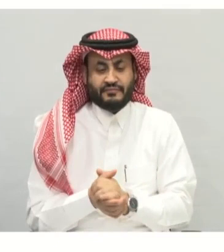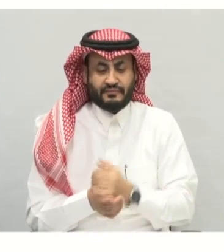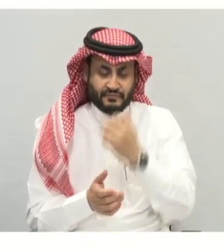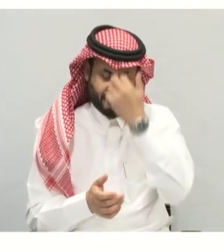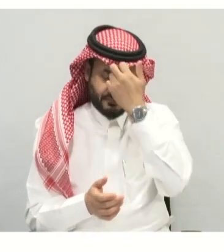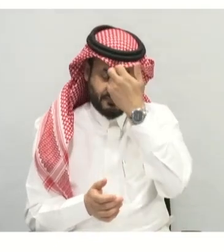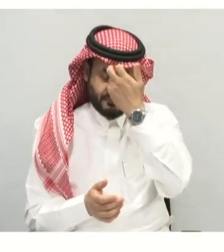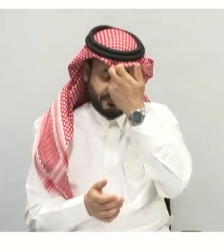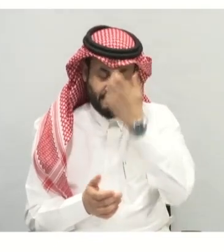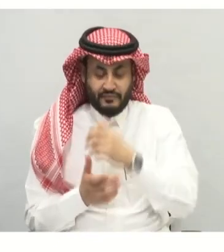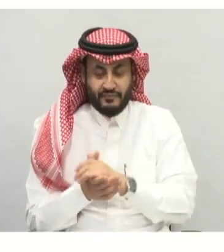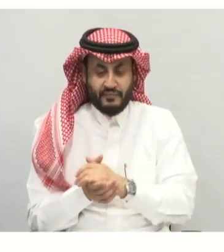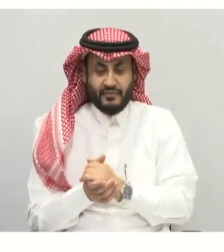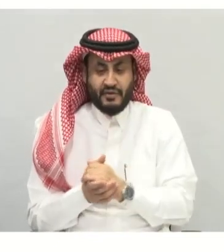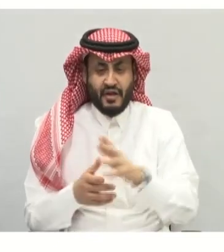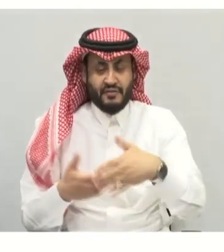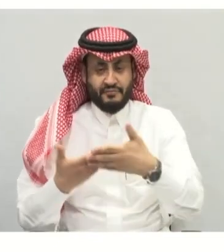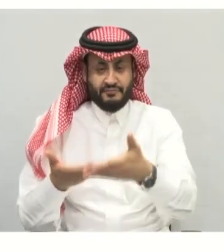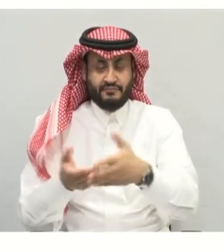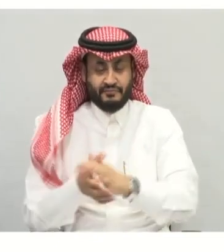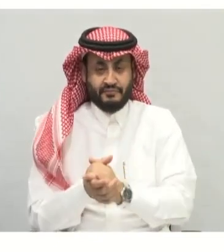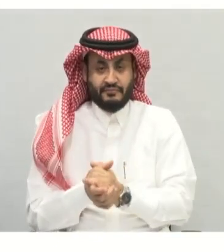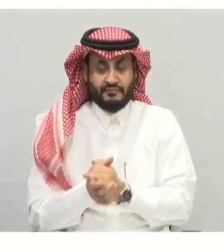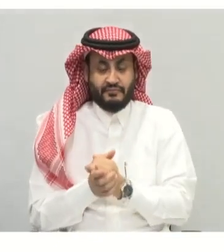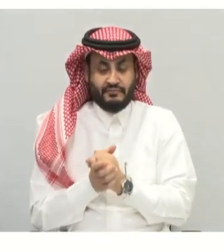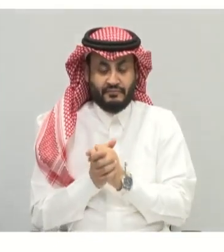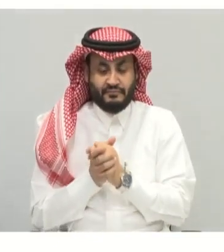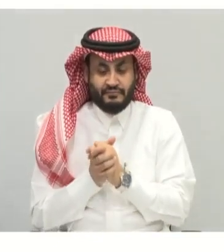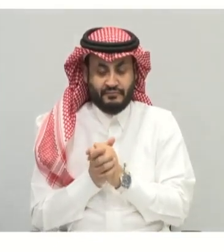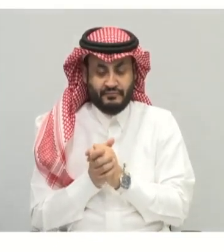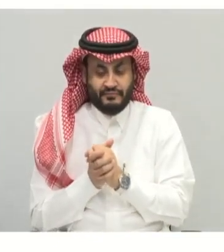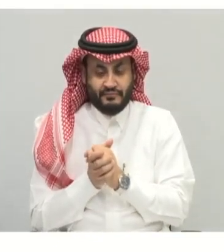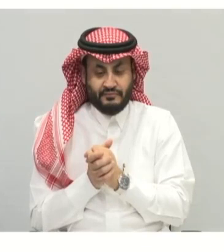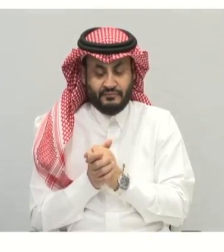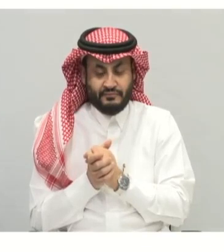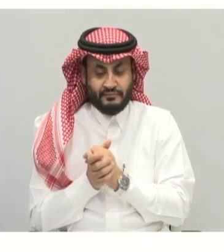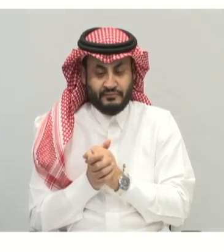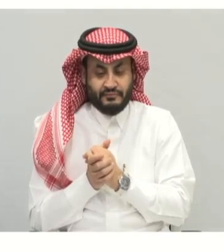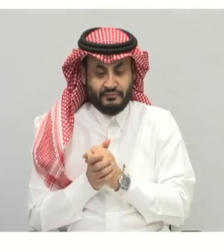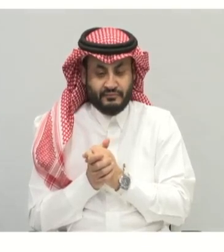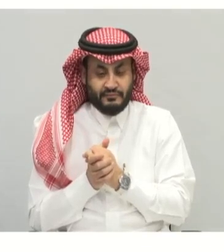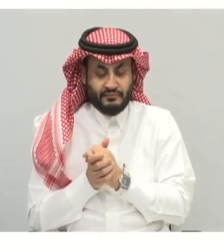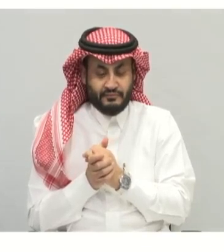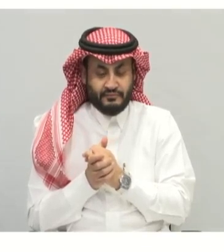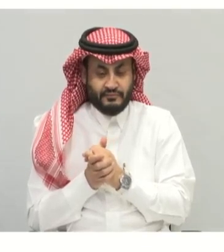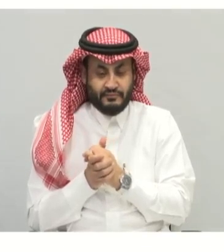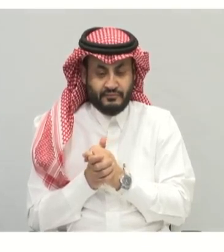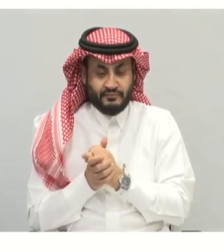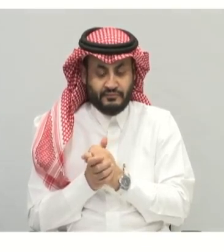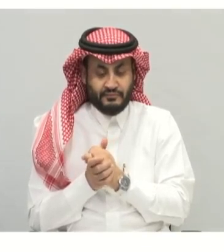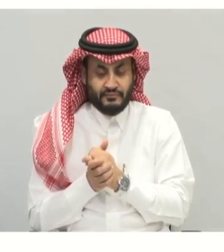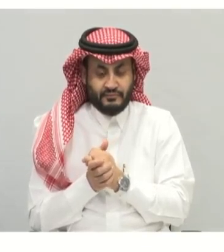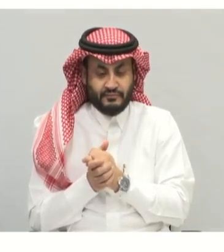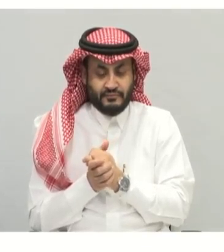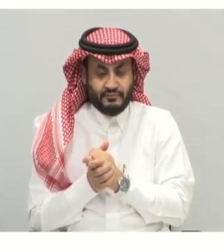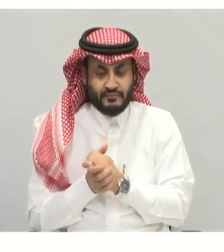you present and how can you introduce a recommendation or an advice to someone to use this phrase it is good idea too